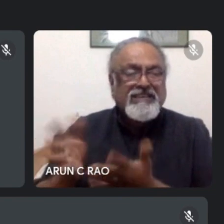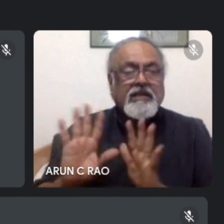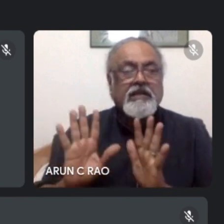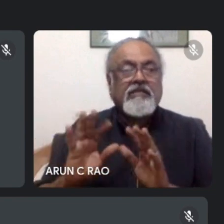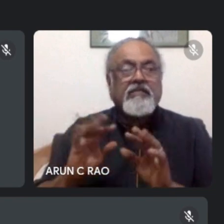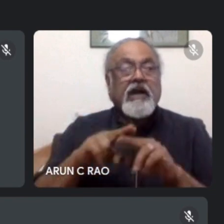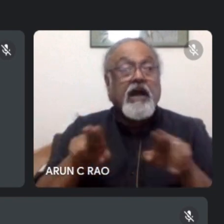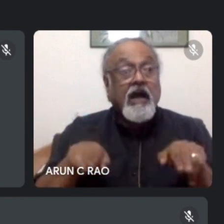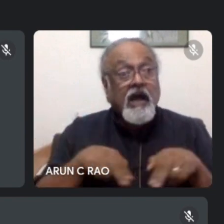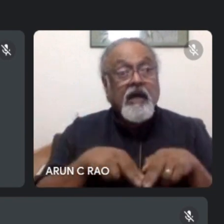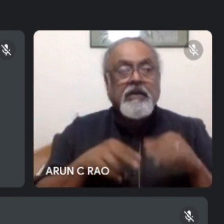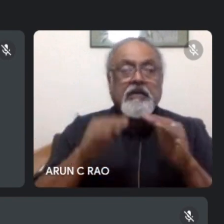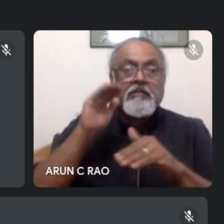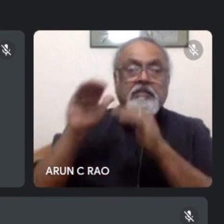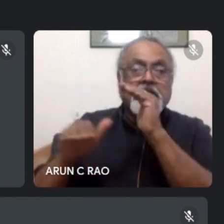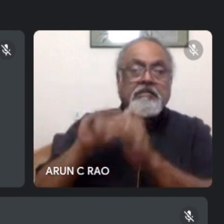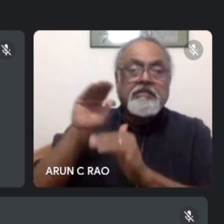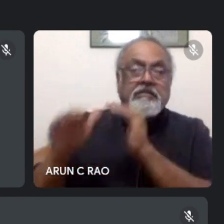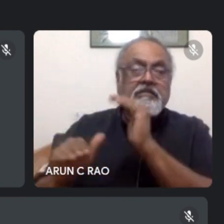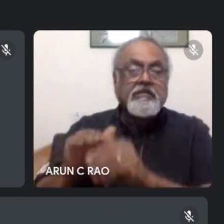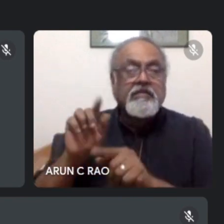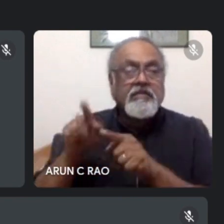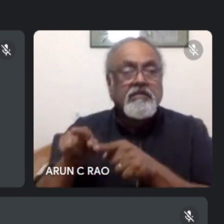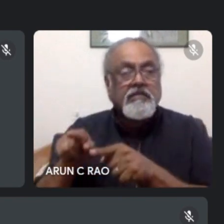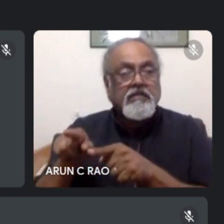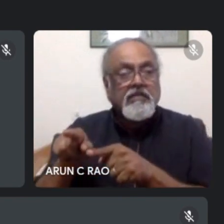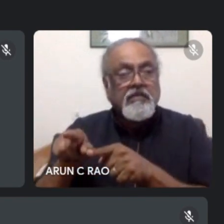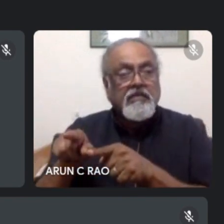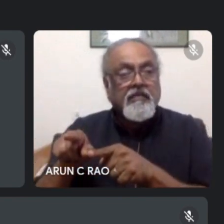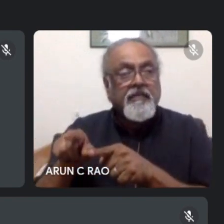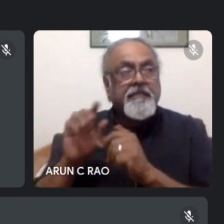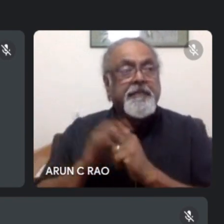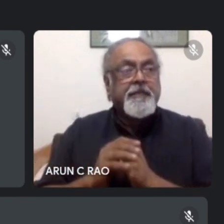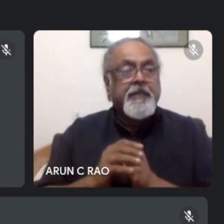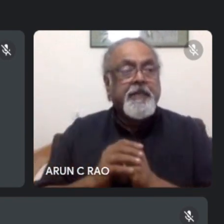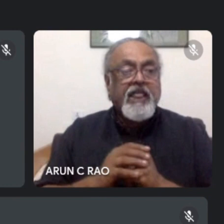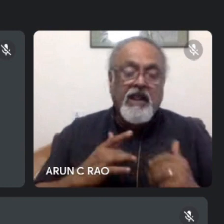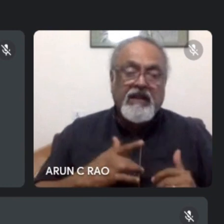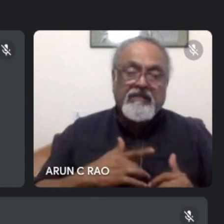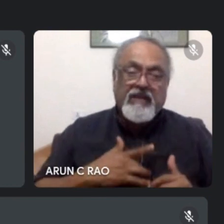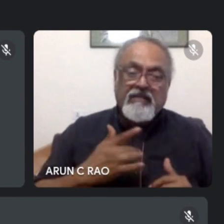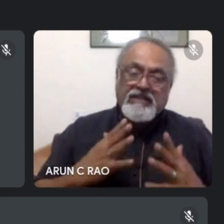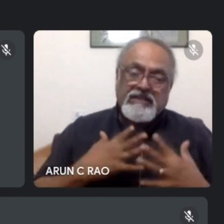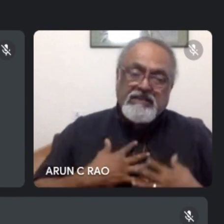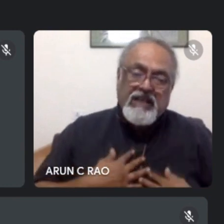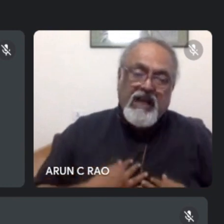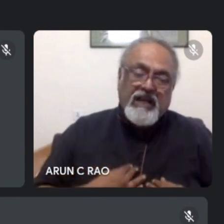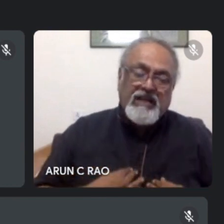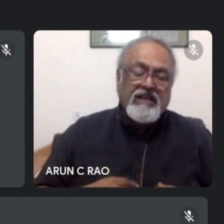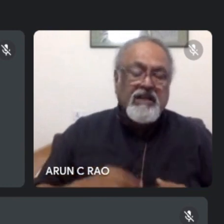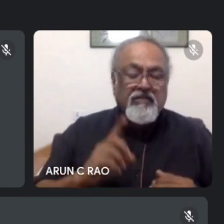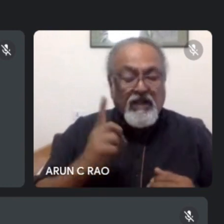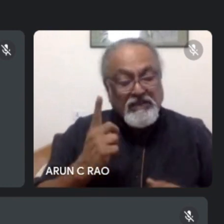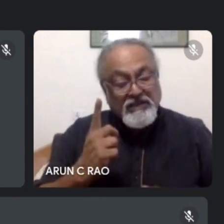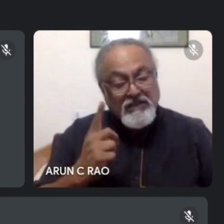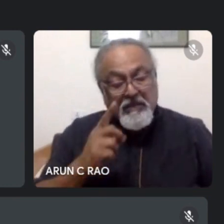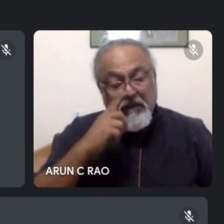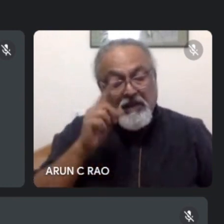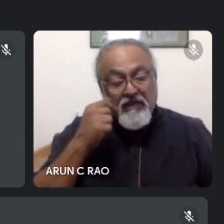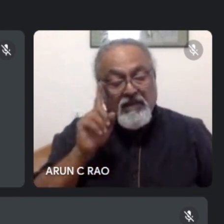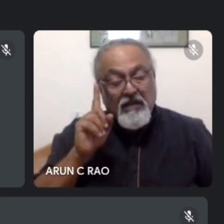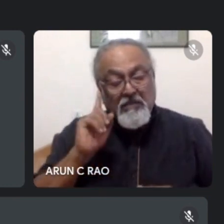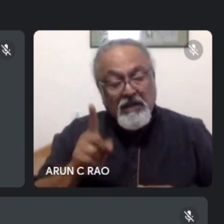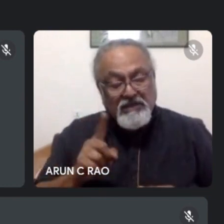that I feel that parents should be more accepting and sensitive, and even the other